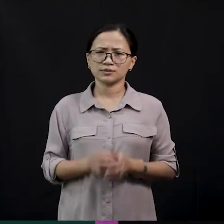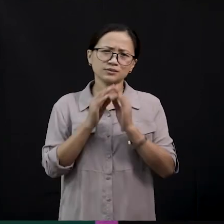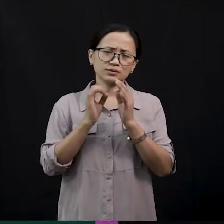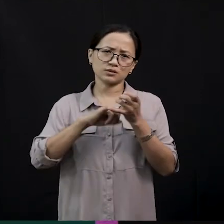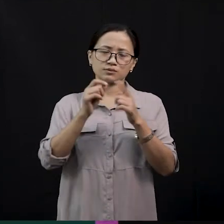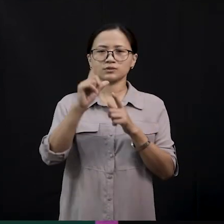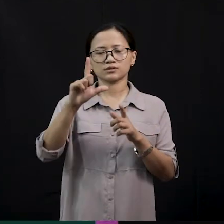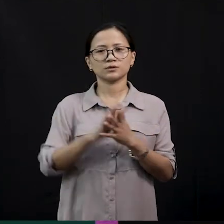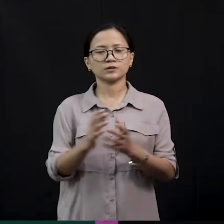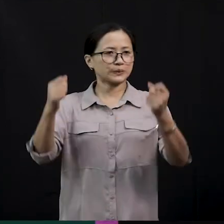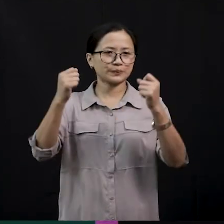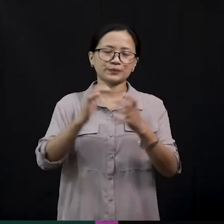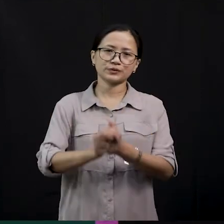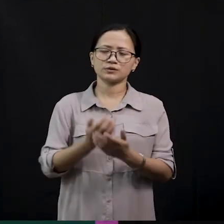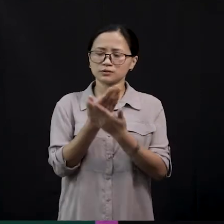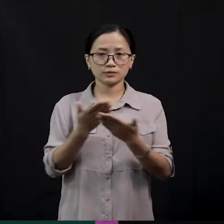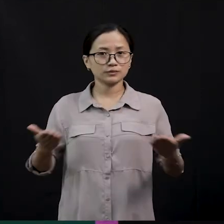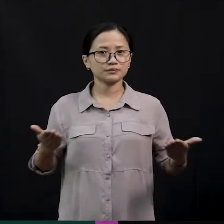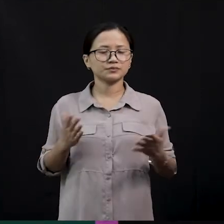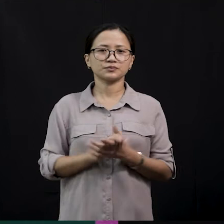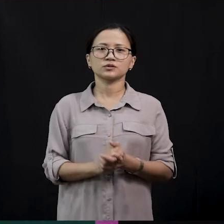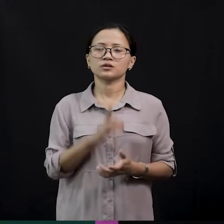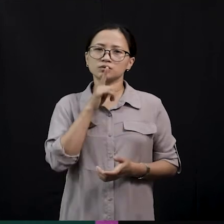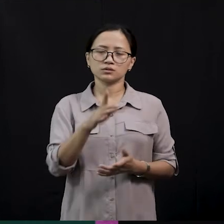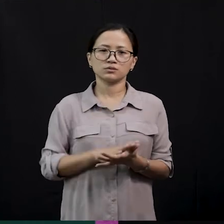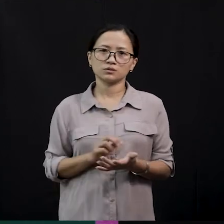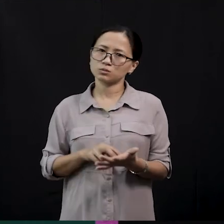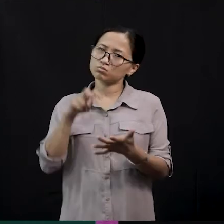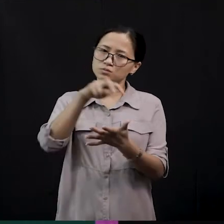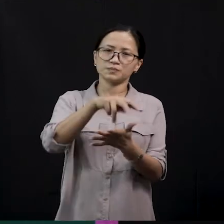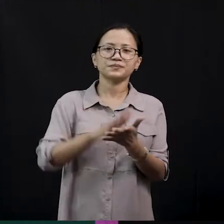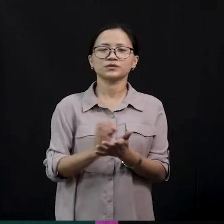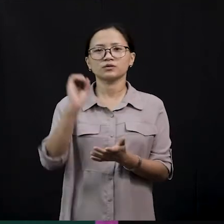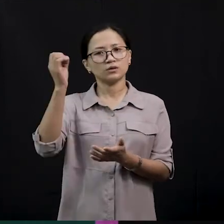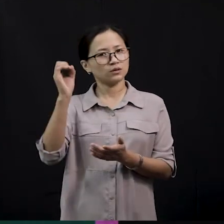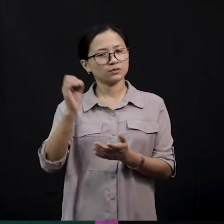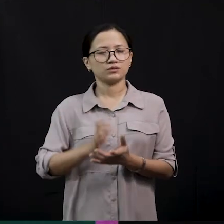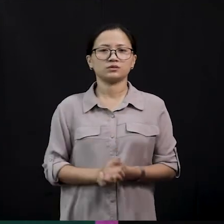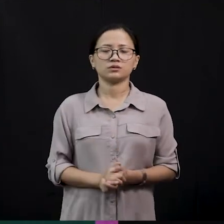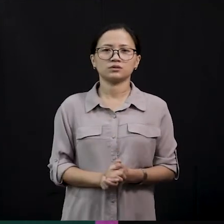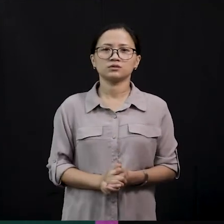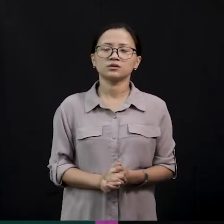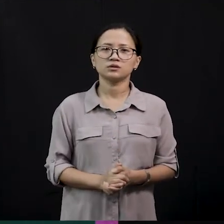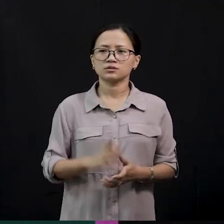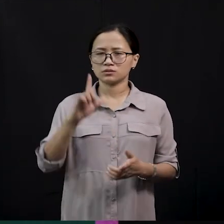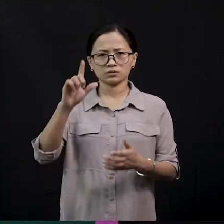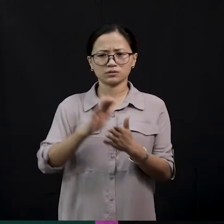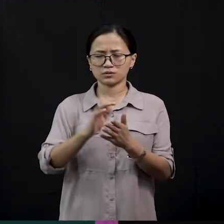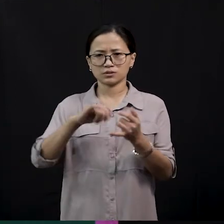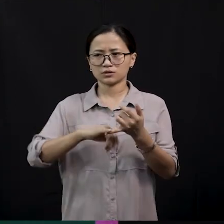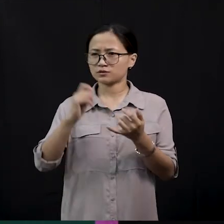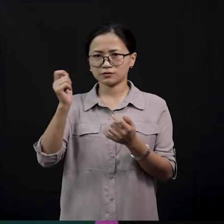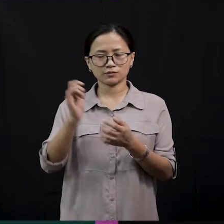to be able to do special things, I'm sure we would jump at that opportunity. But the laborer